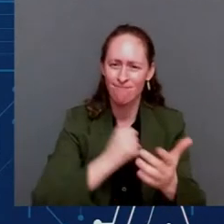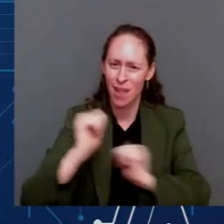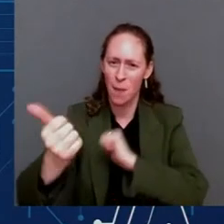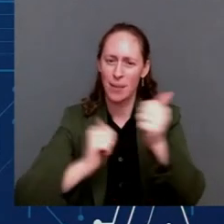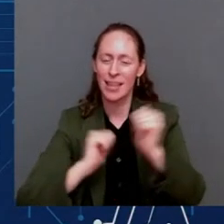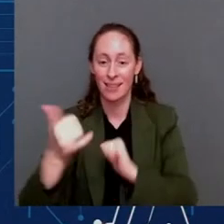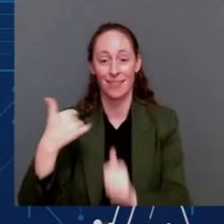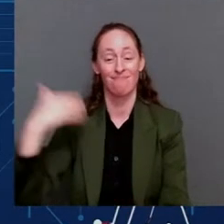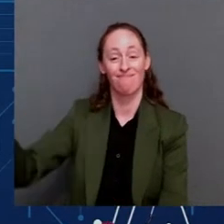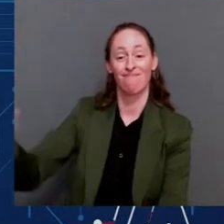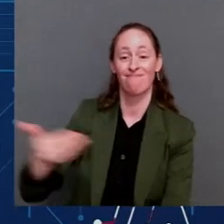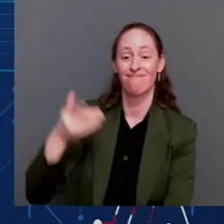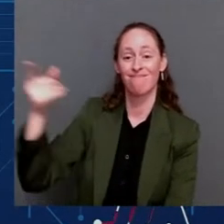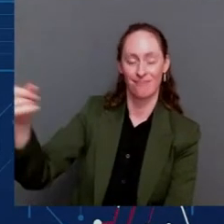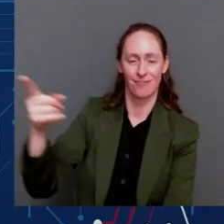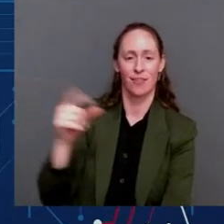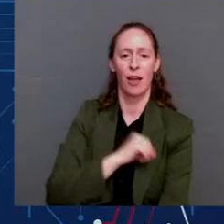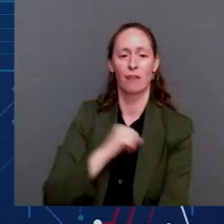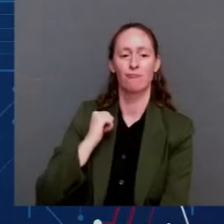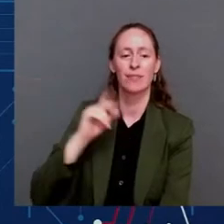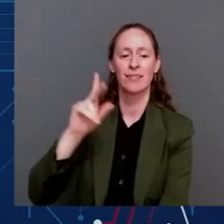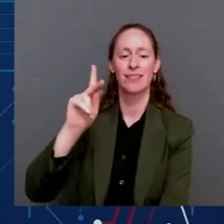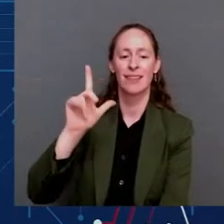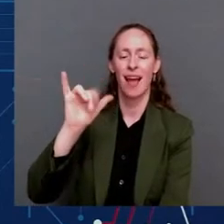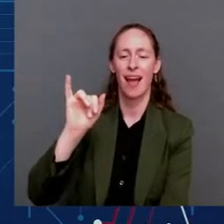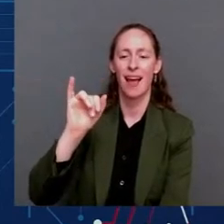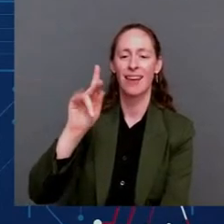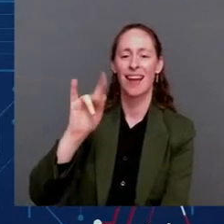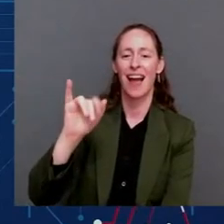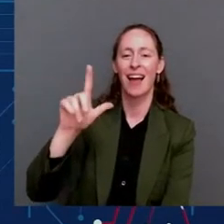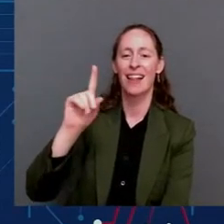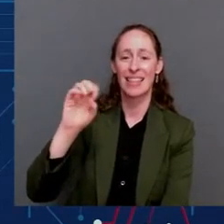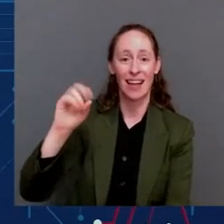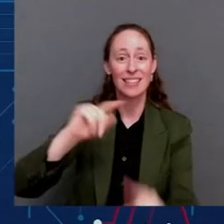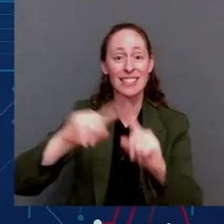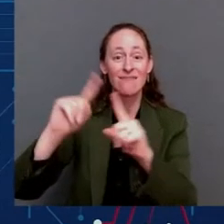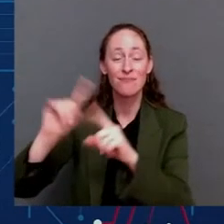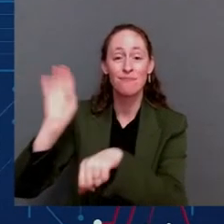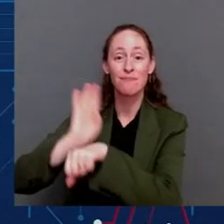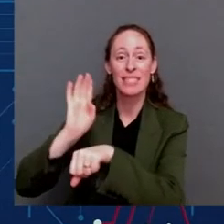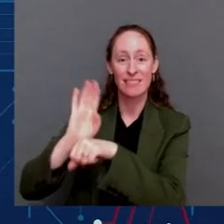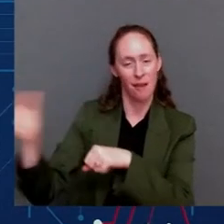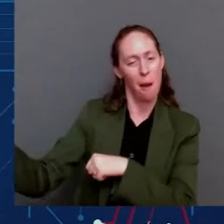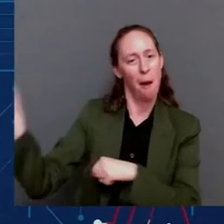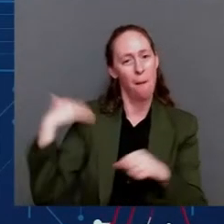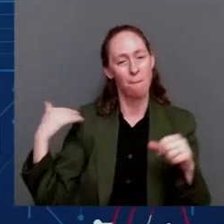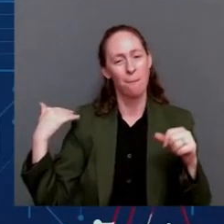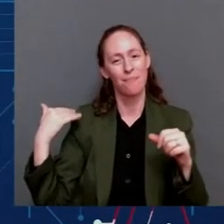join me as I sign the executive directive. And thank you all for tuning in and being a part of this.